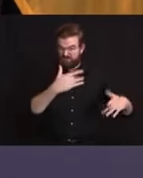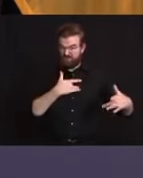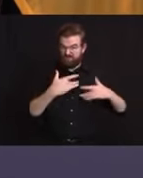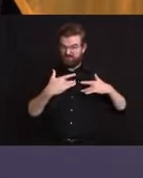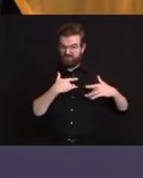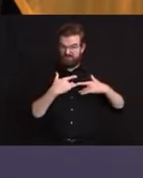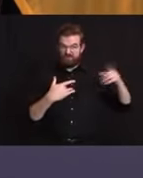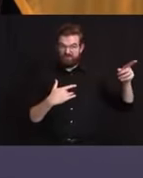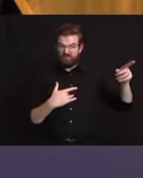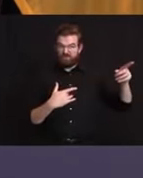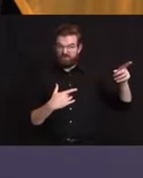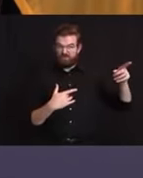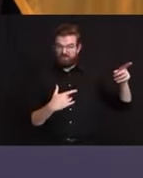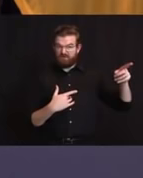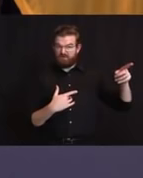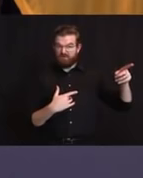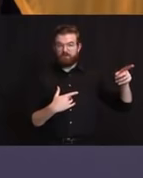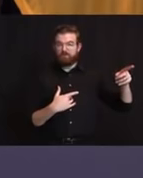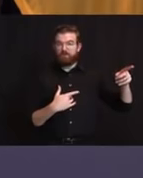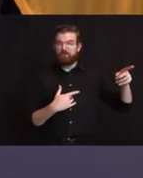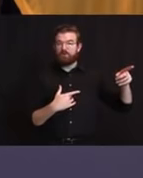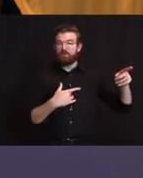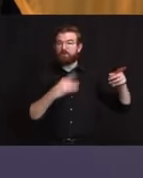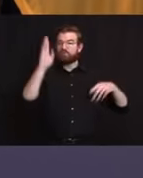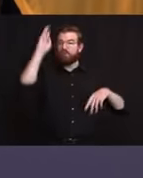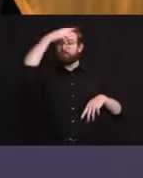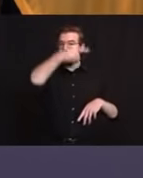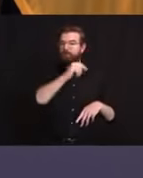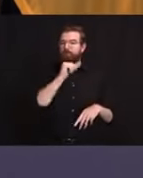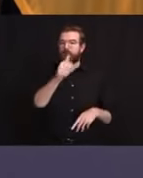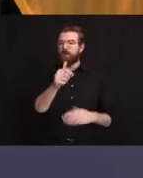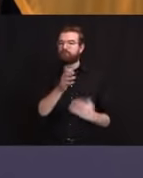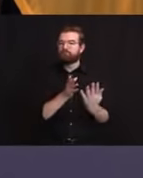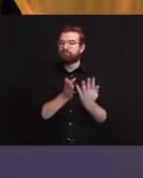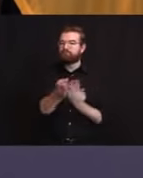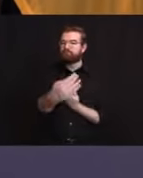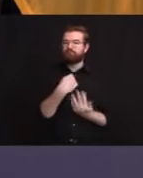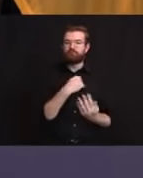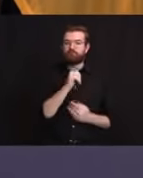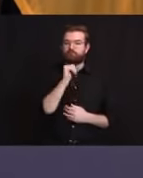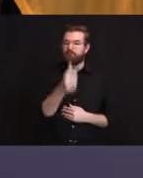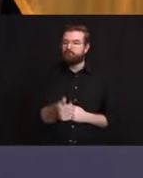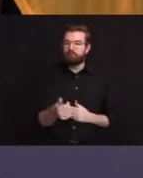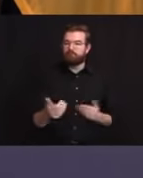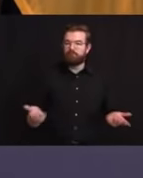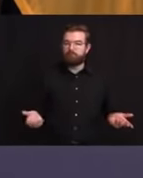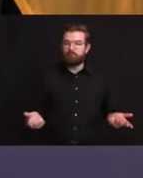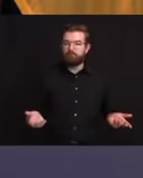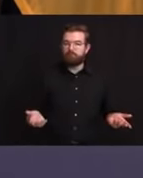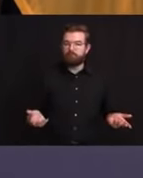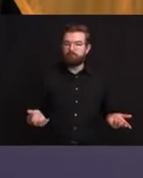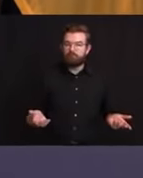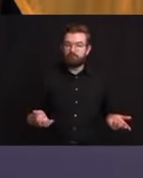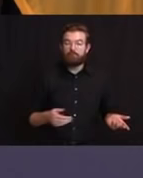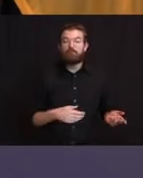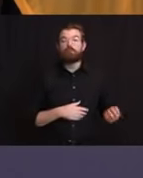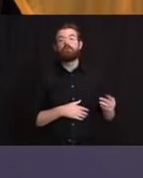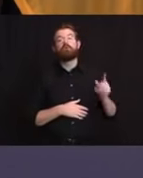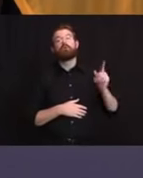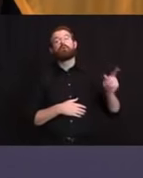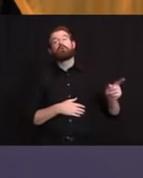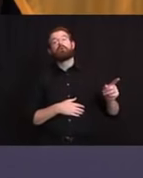move? Also, you've said that the health commissioner will, quote, go after travelers from out of state who don't comply with the